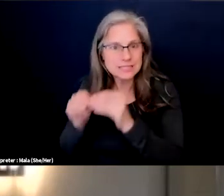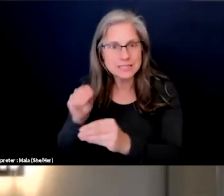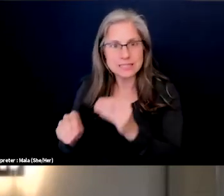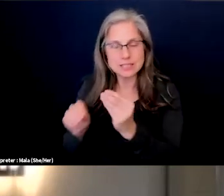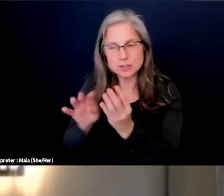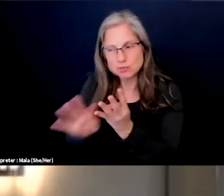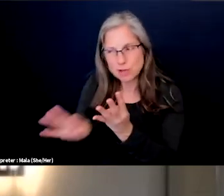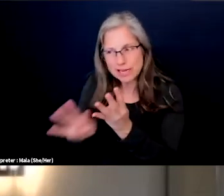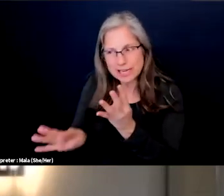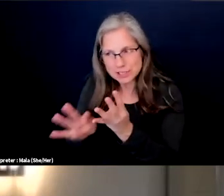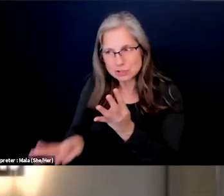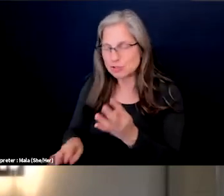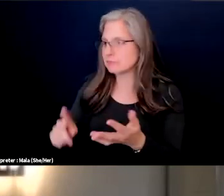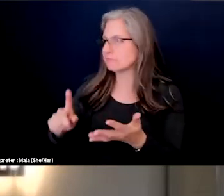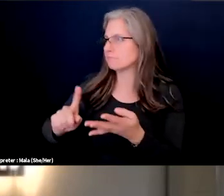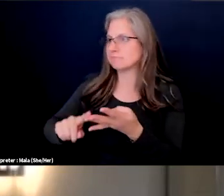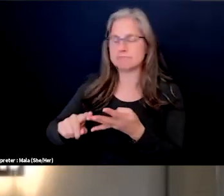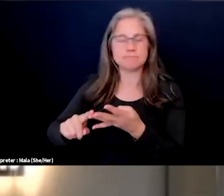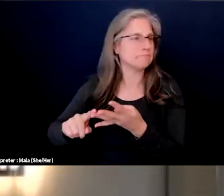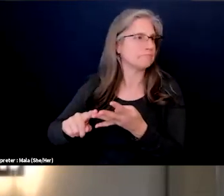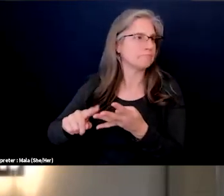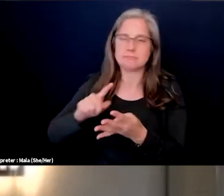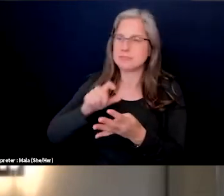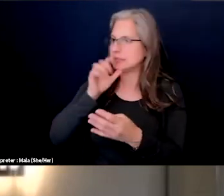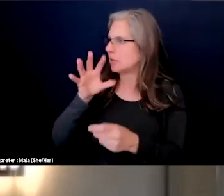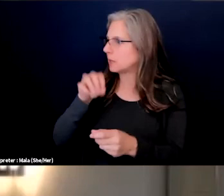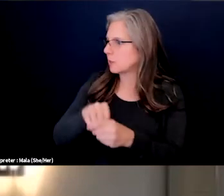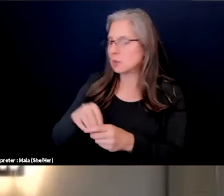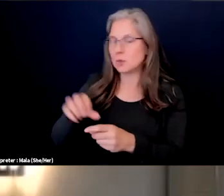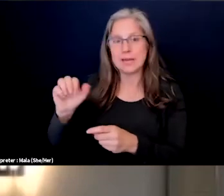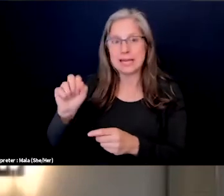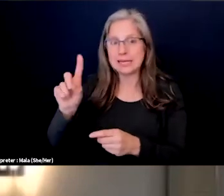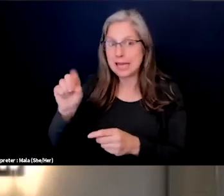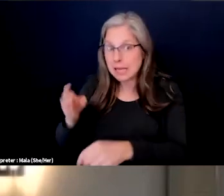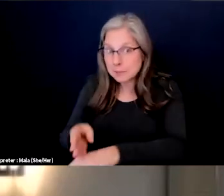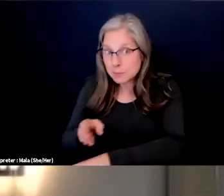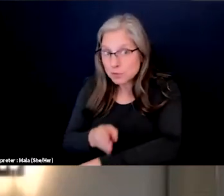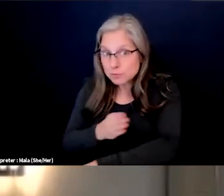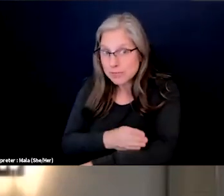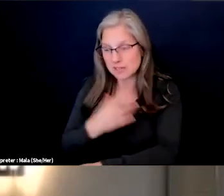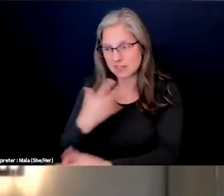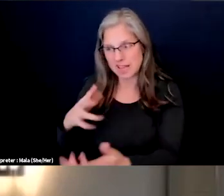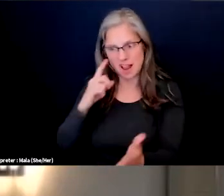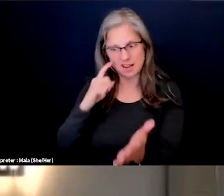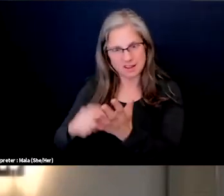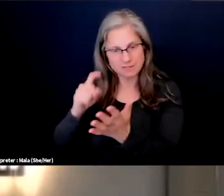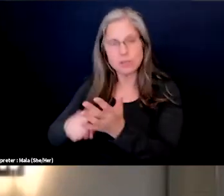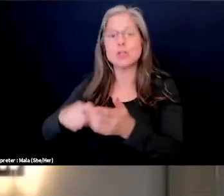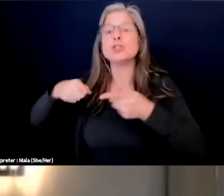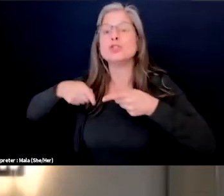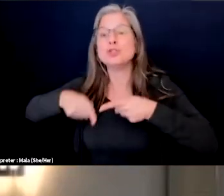those areas. It did not include the ADA improvements that were identified during the